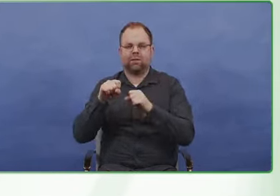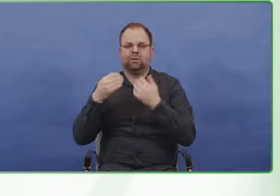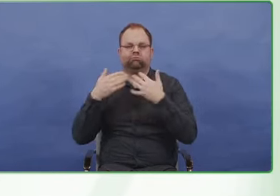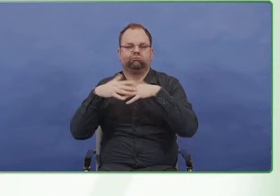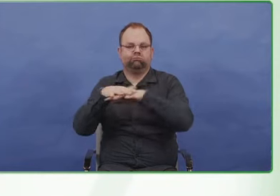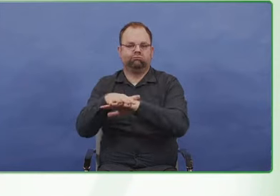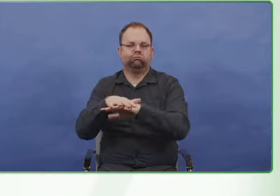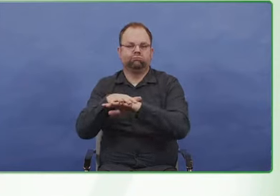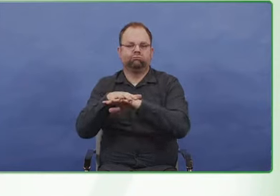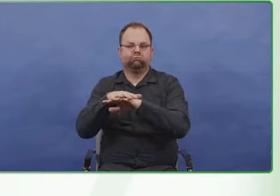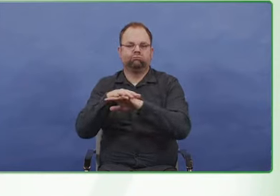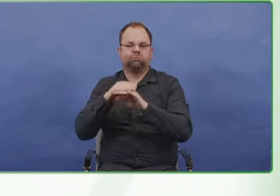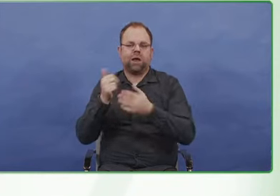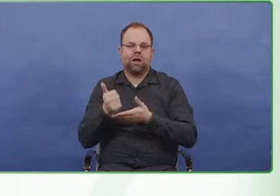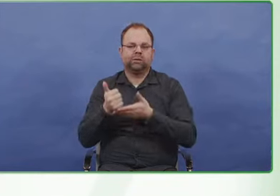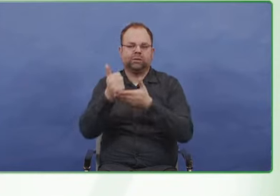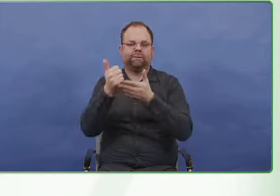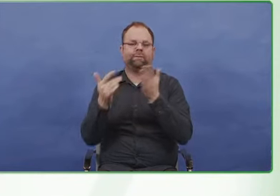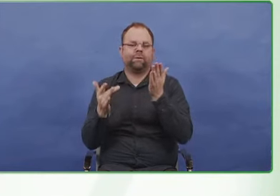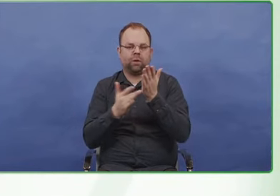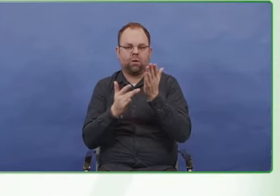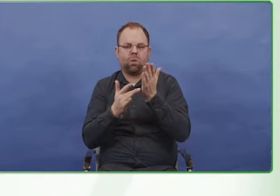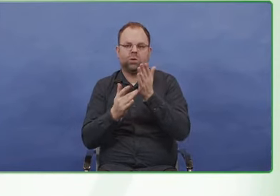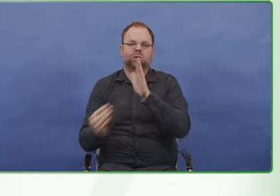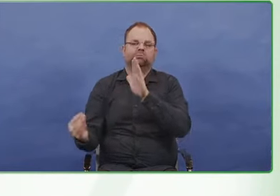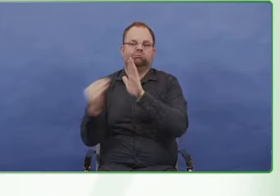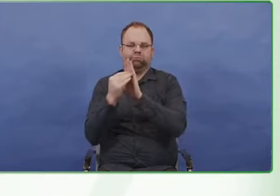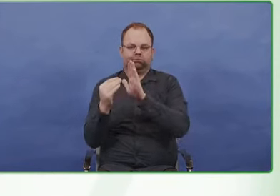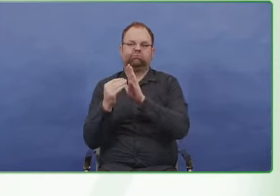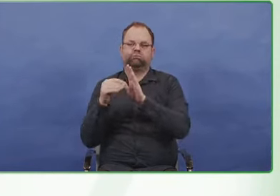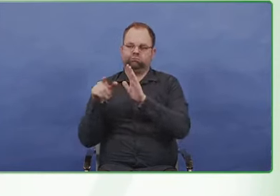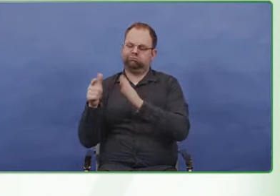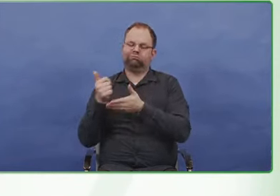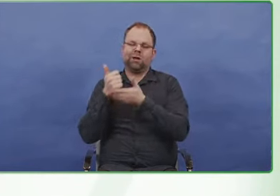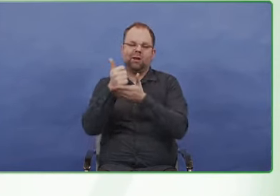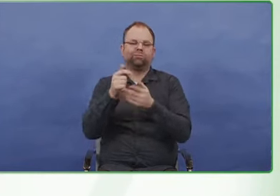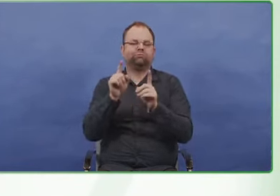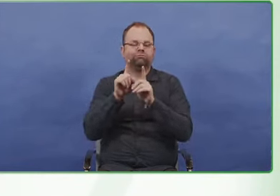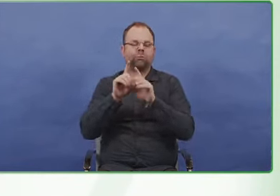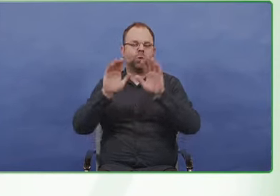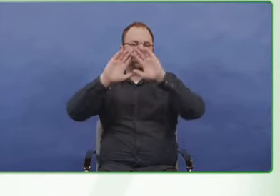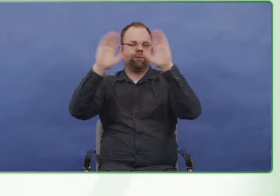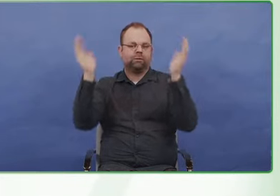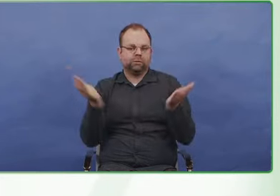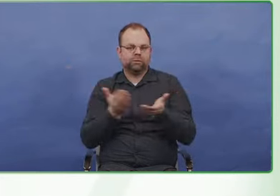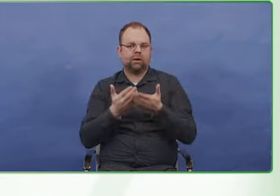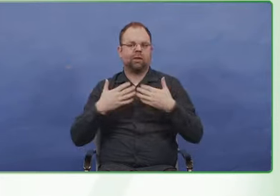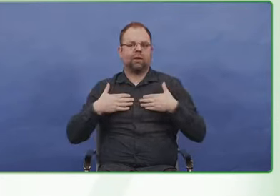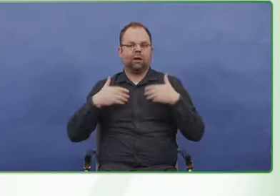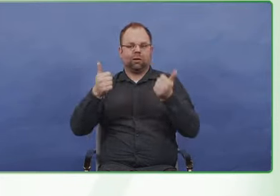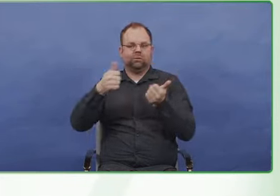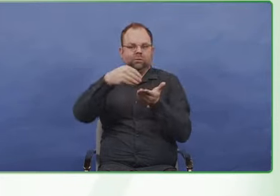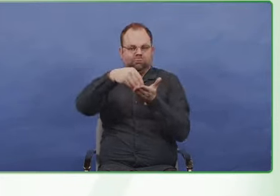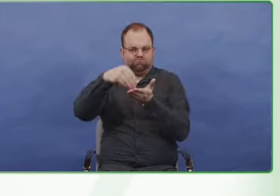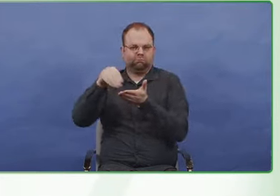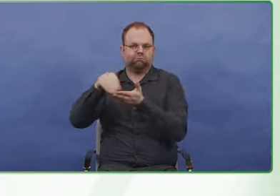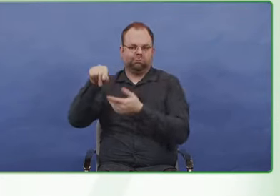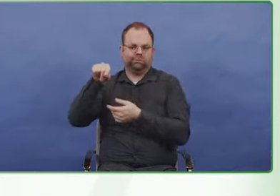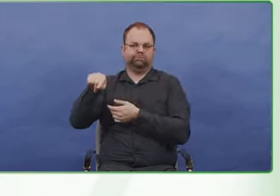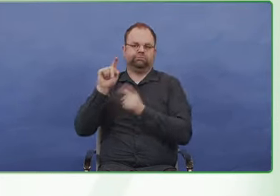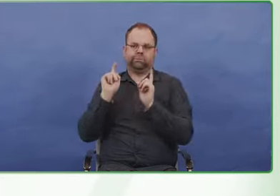the need skilling, reskilling, and upskilling human resources to be the leading global supplier of